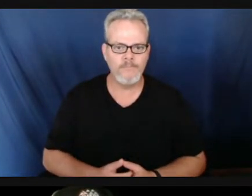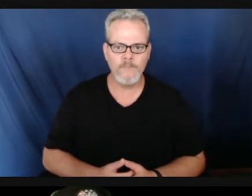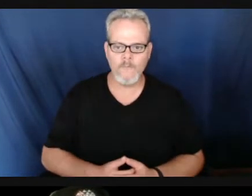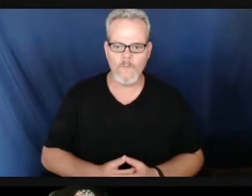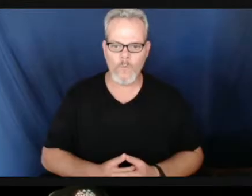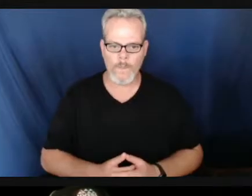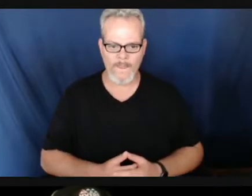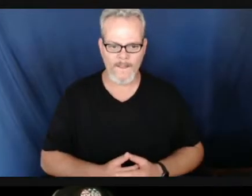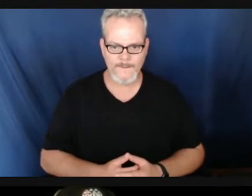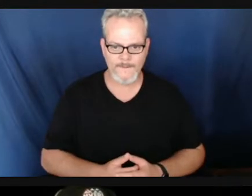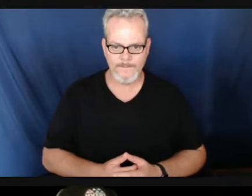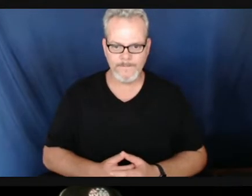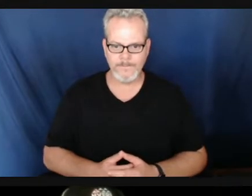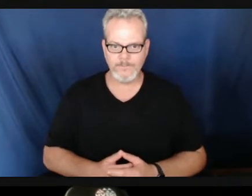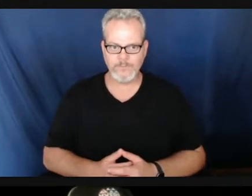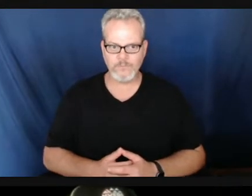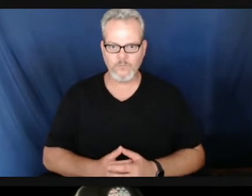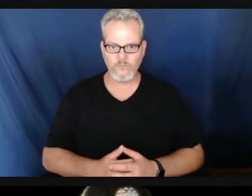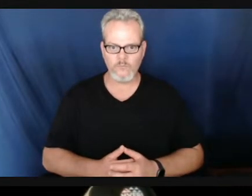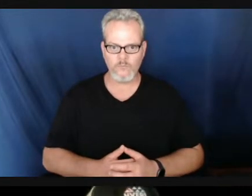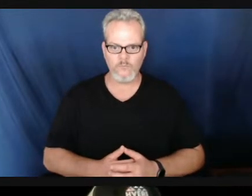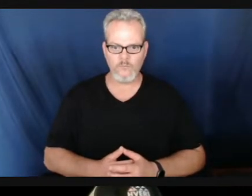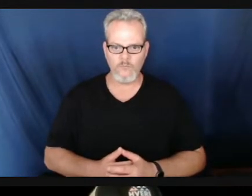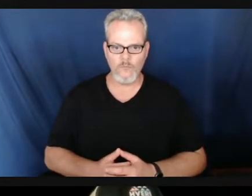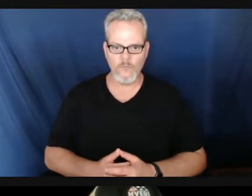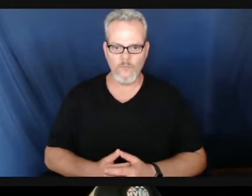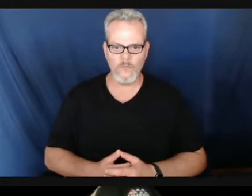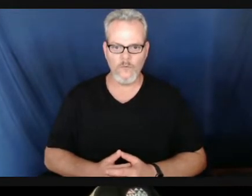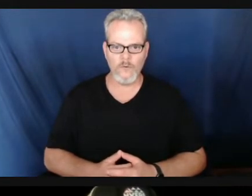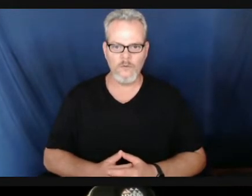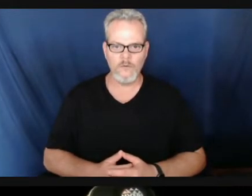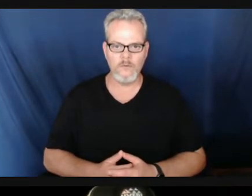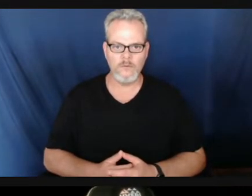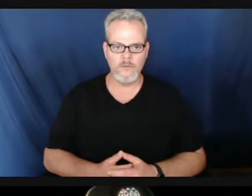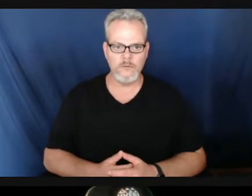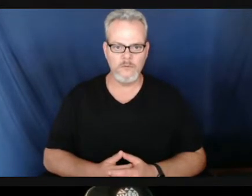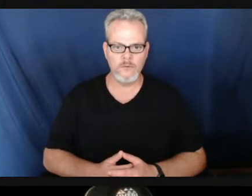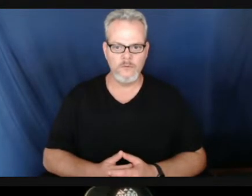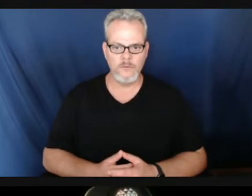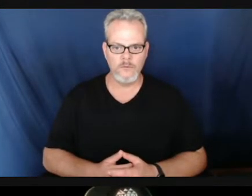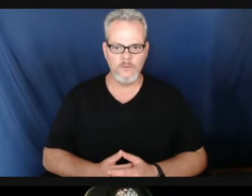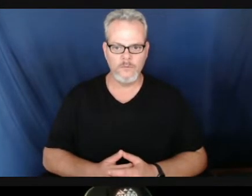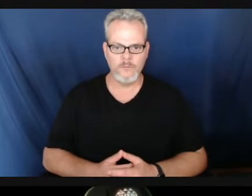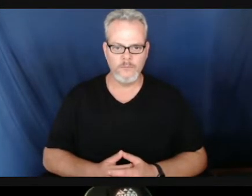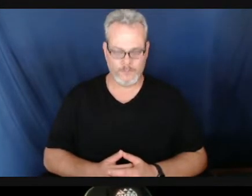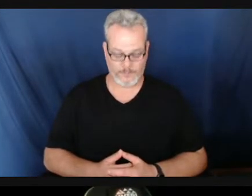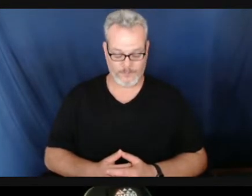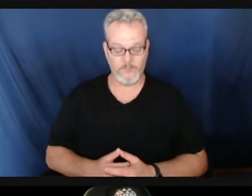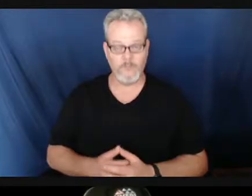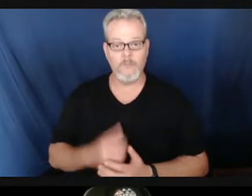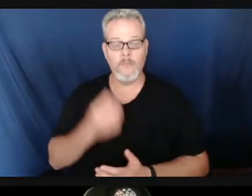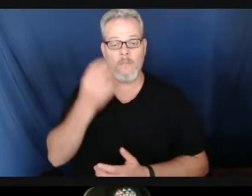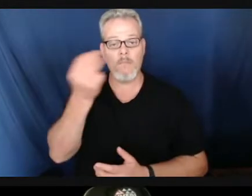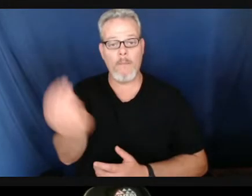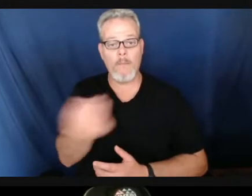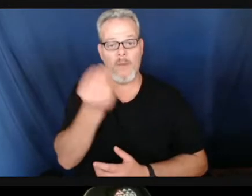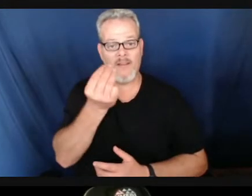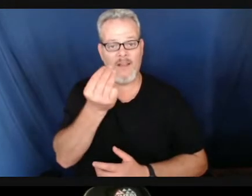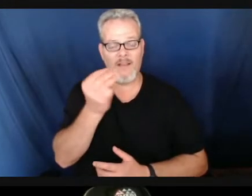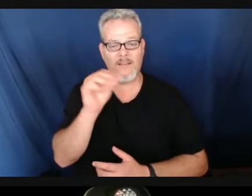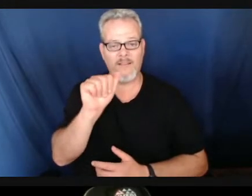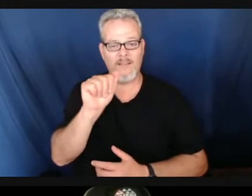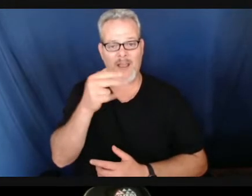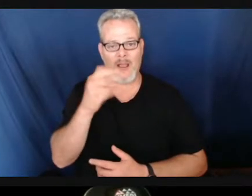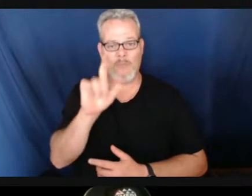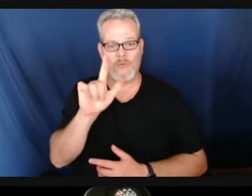So we'll start back on Monday, the 28th, when we note weak spatter observed from